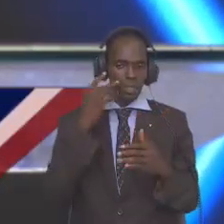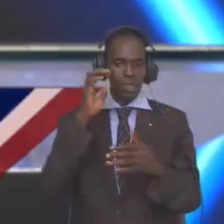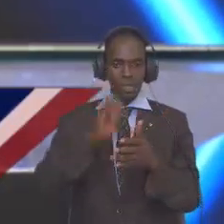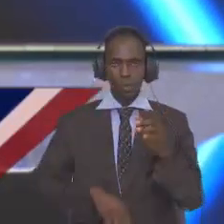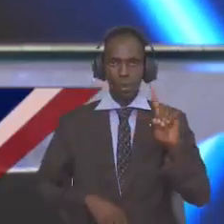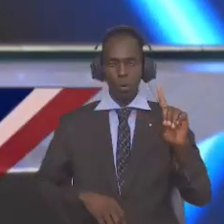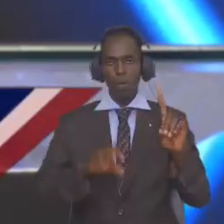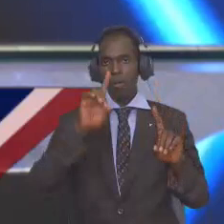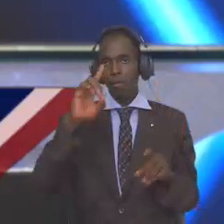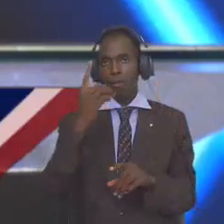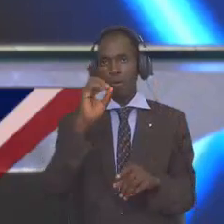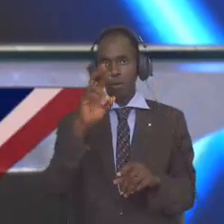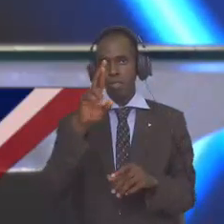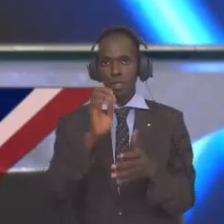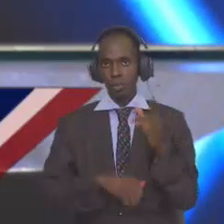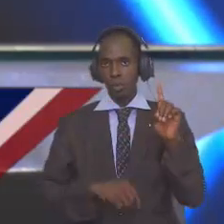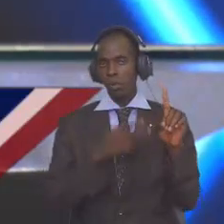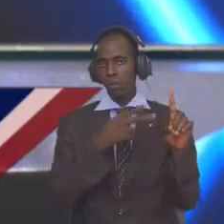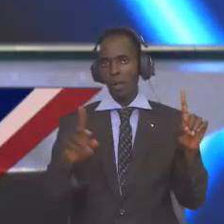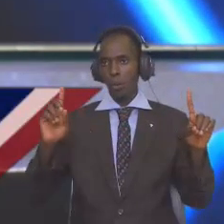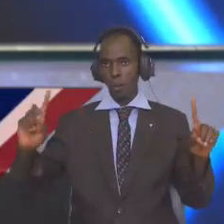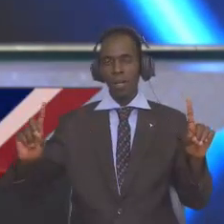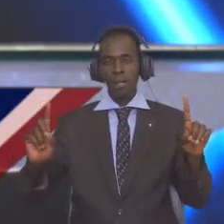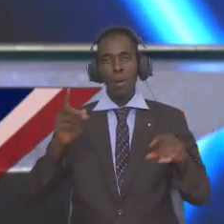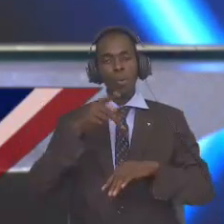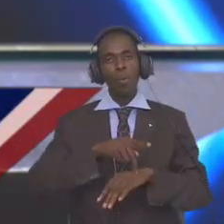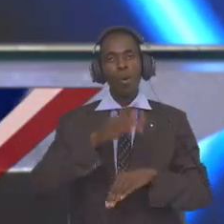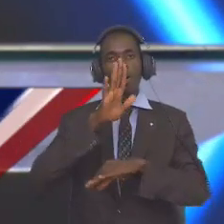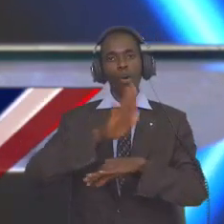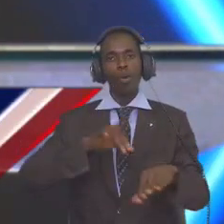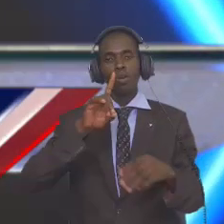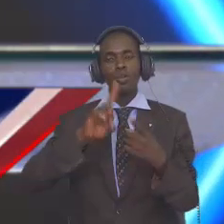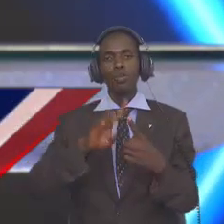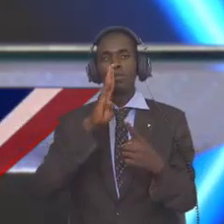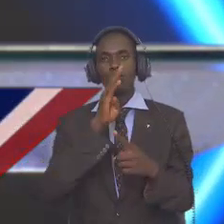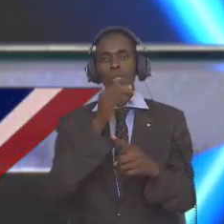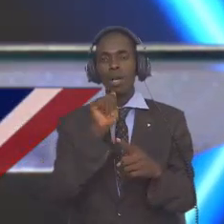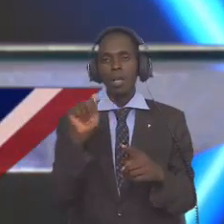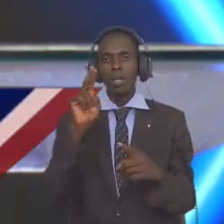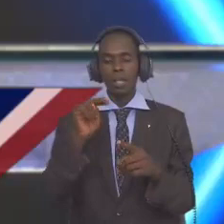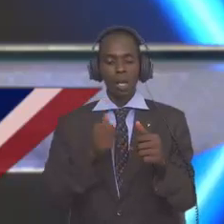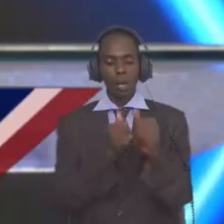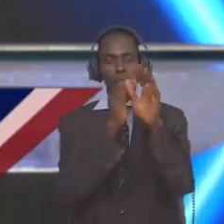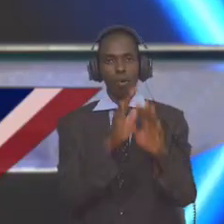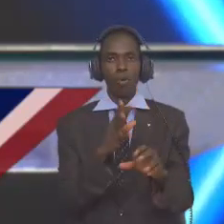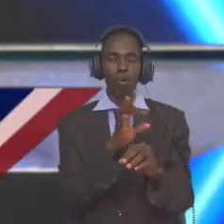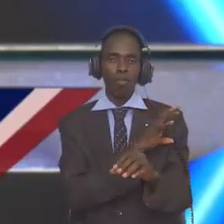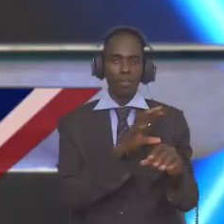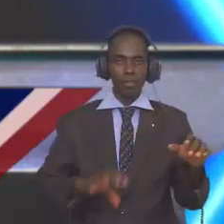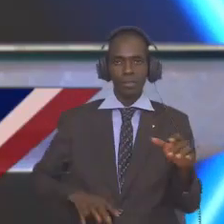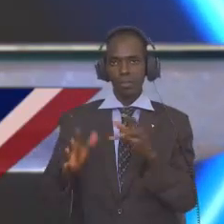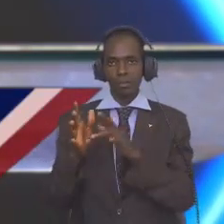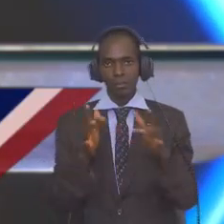1 Corinthians chapter 1, verse 1, Paul called to be an apostle of Jesus Christ. An